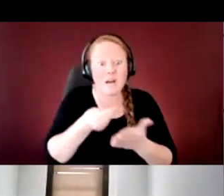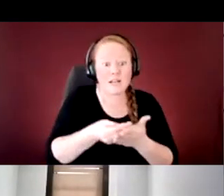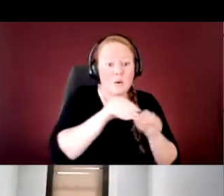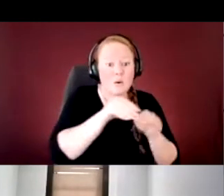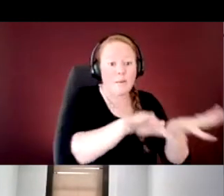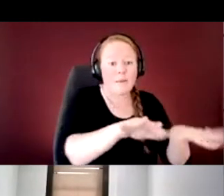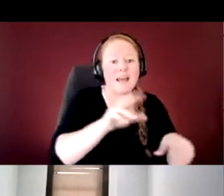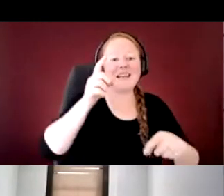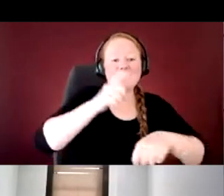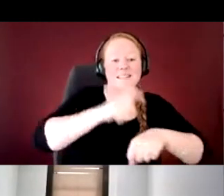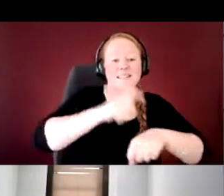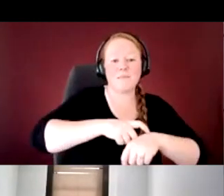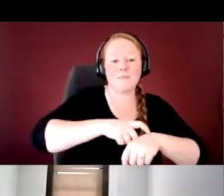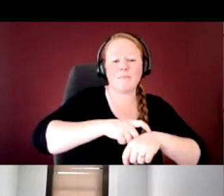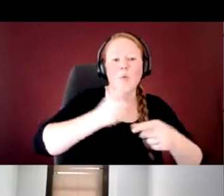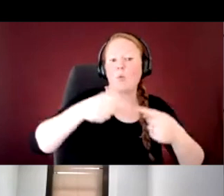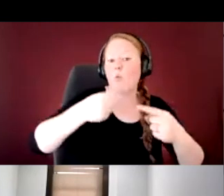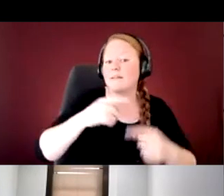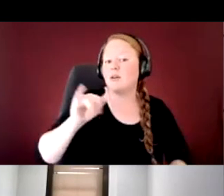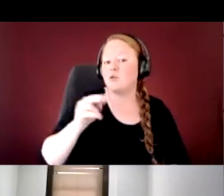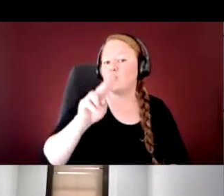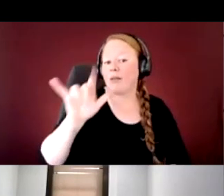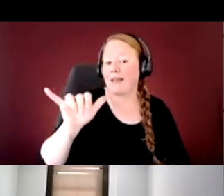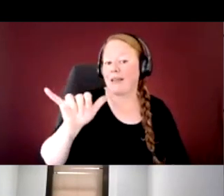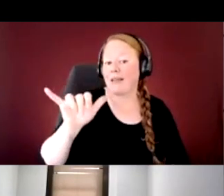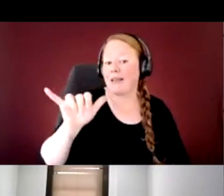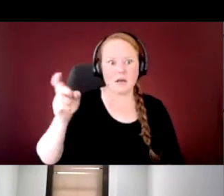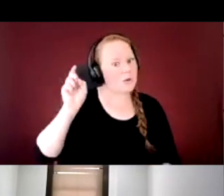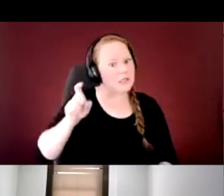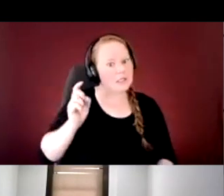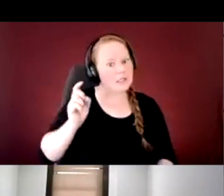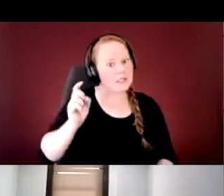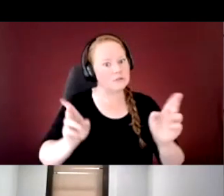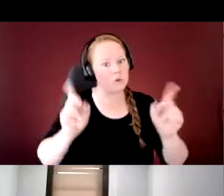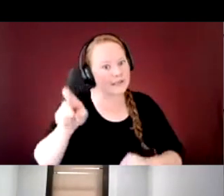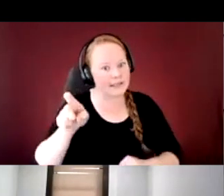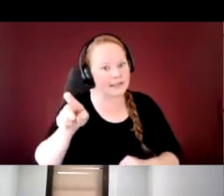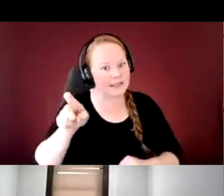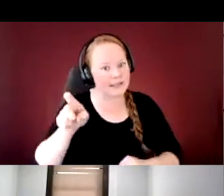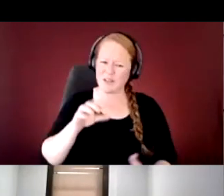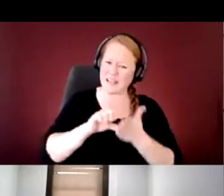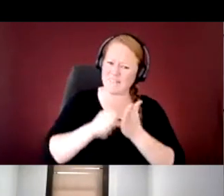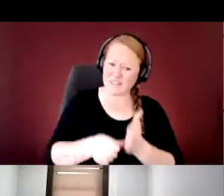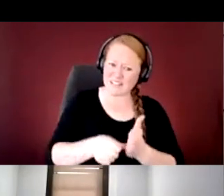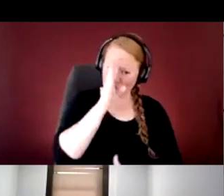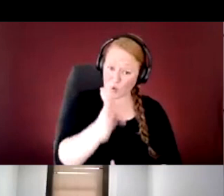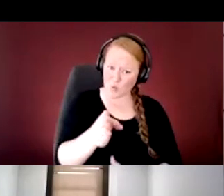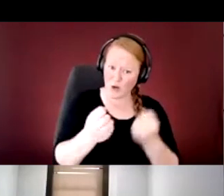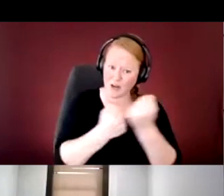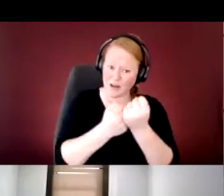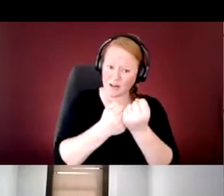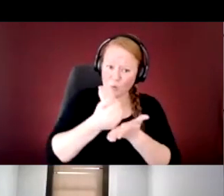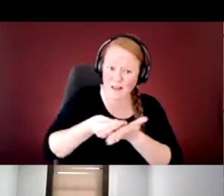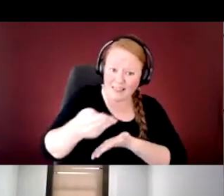2nd. We need to move fast, and that's why it's worth emphasizing that direct relief is just the beginning. And I look